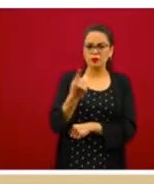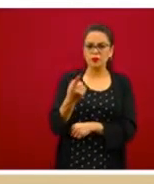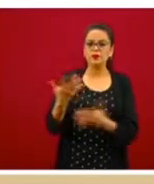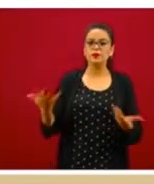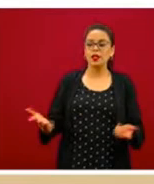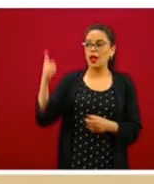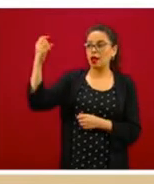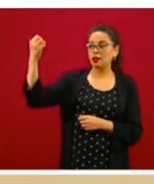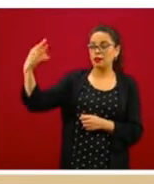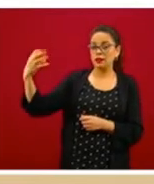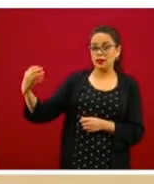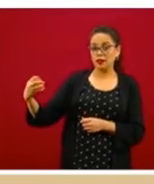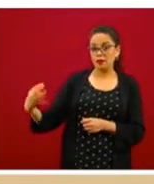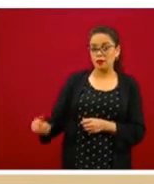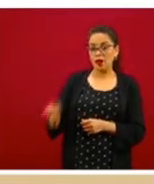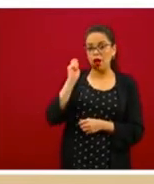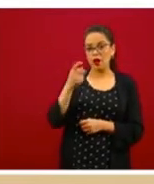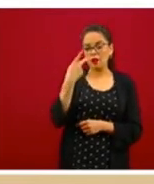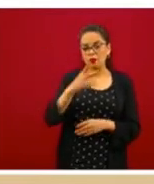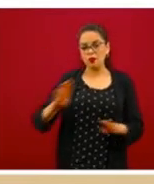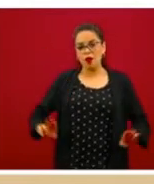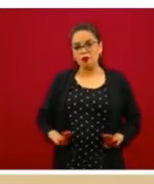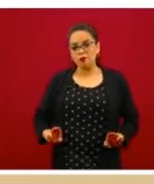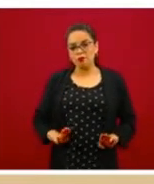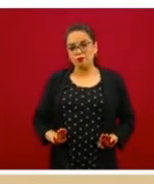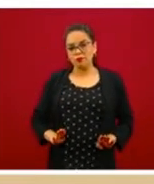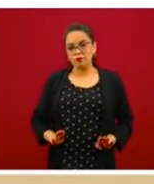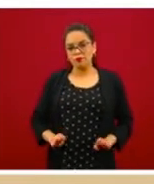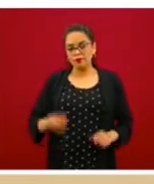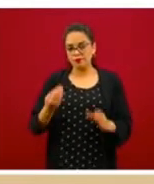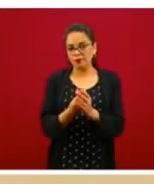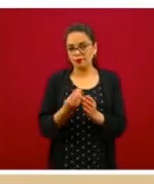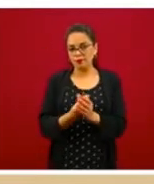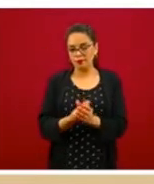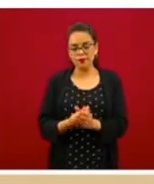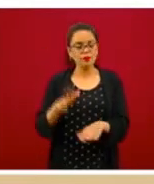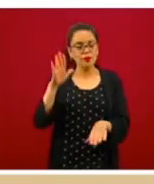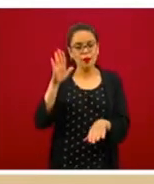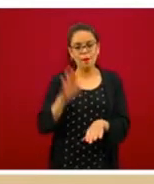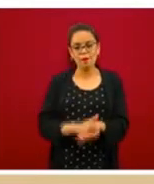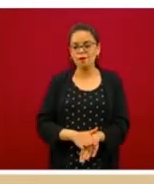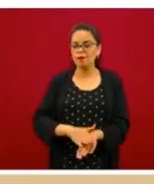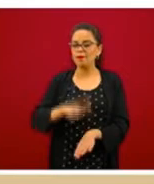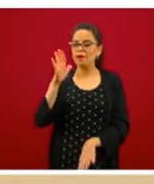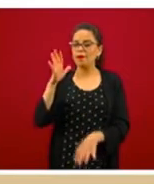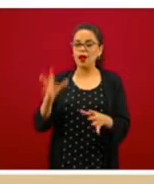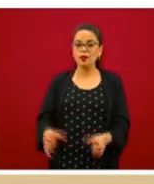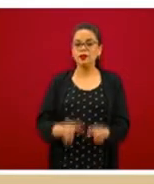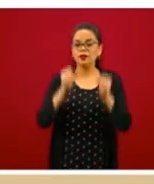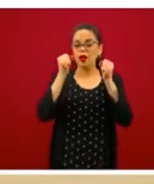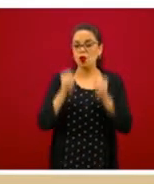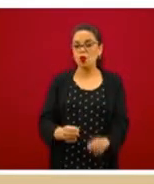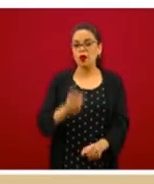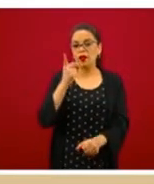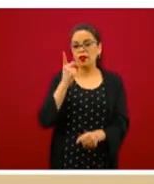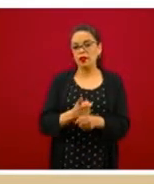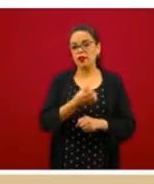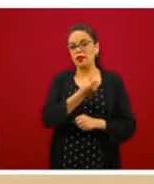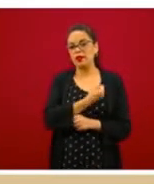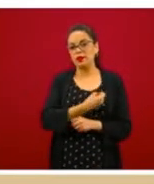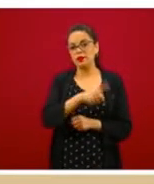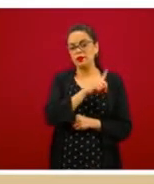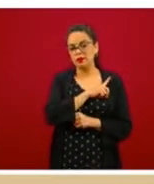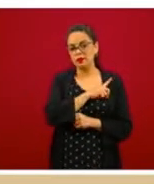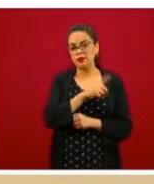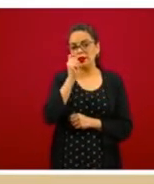some states that started decreasing and reached 30 or even 25%. That's a great